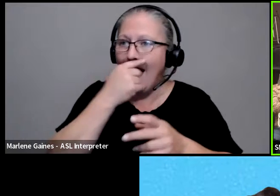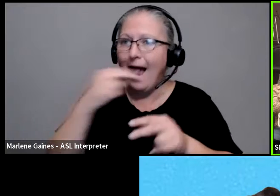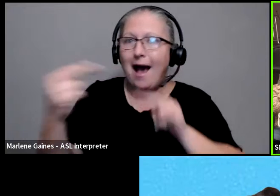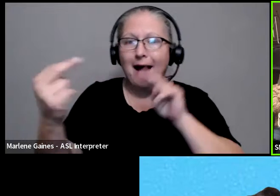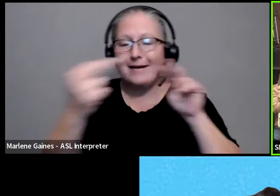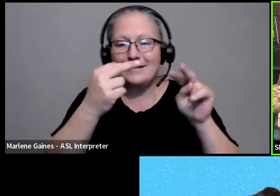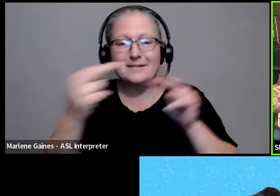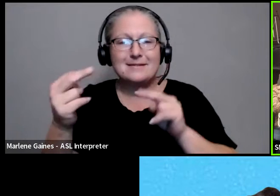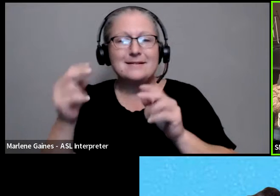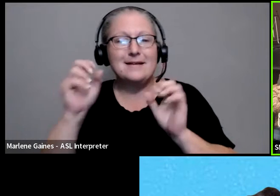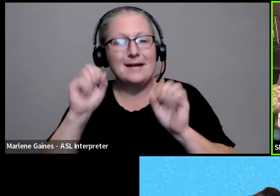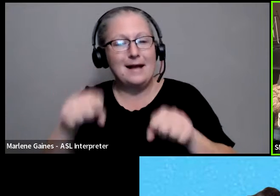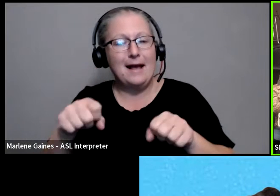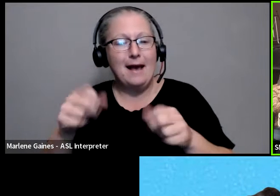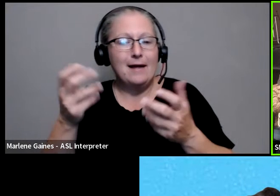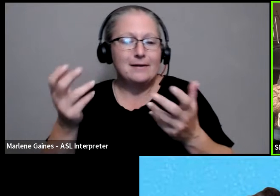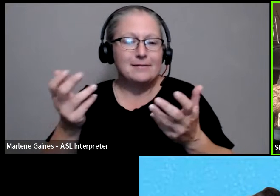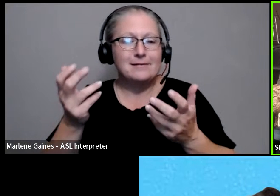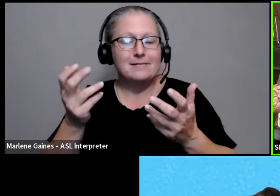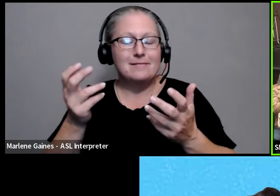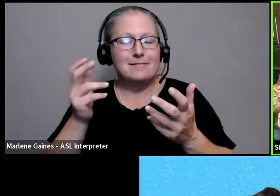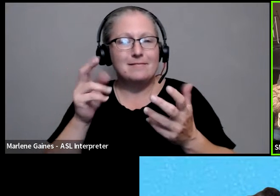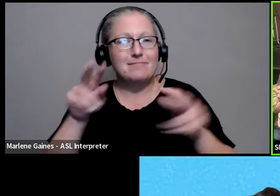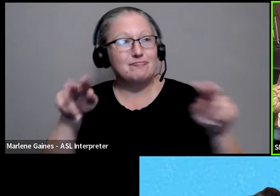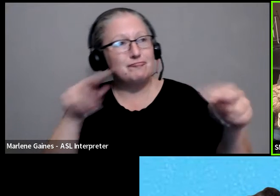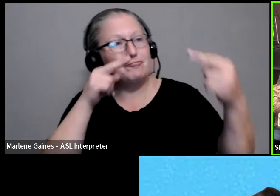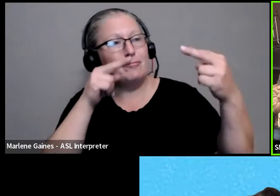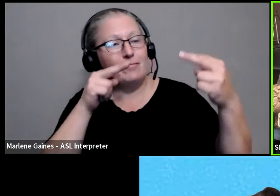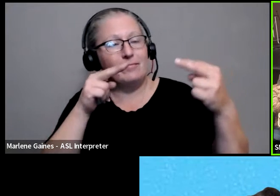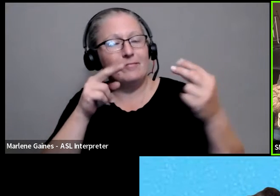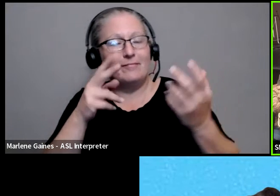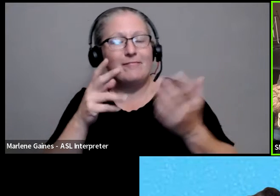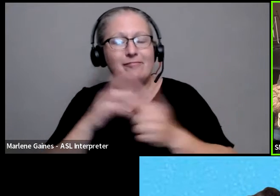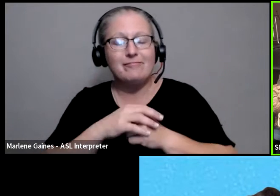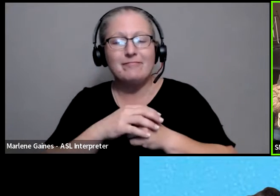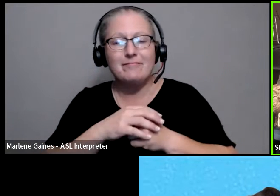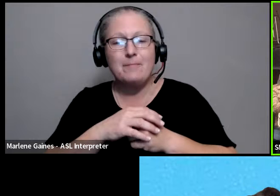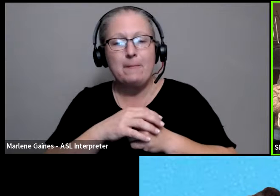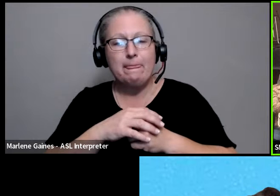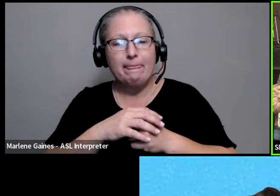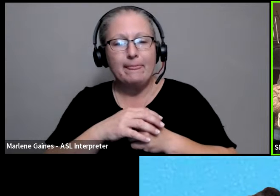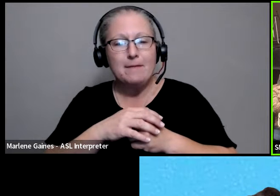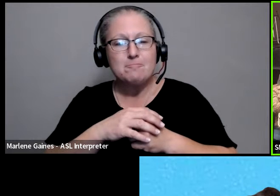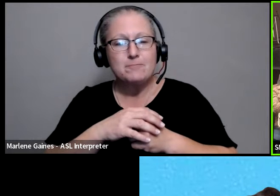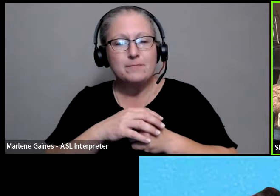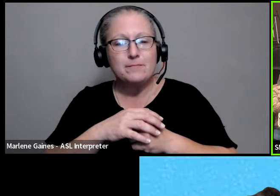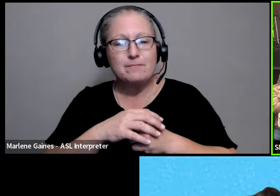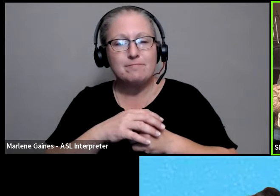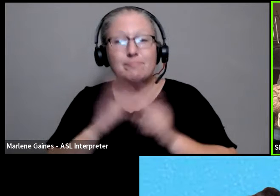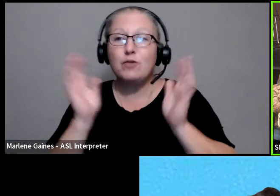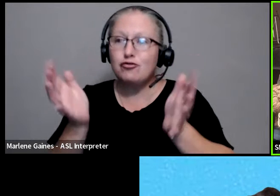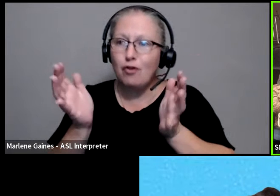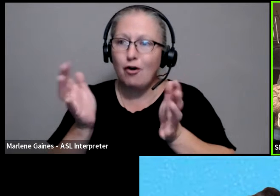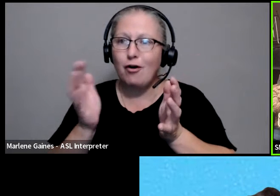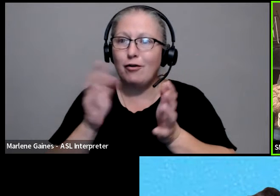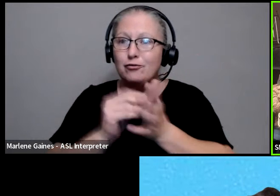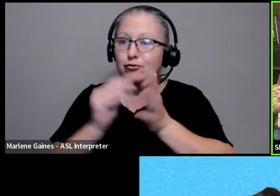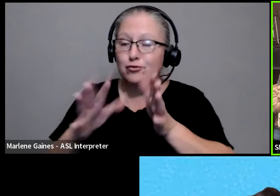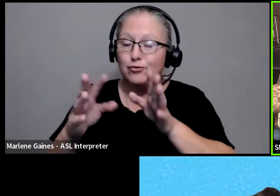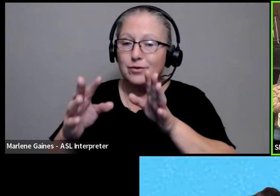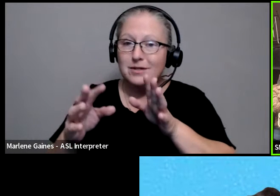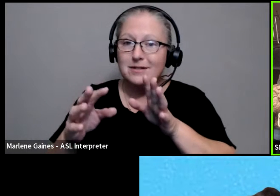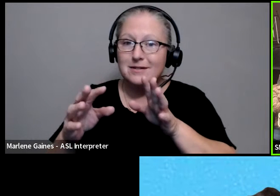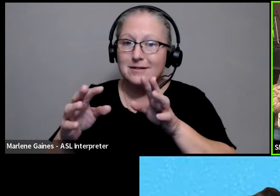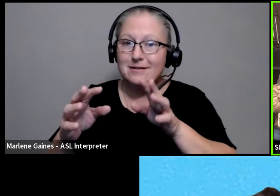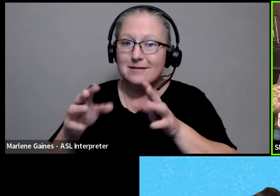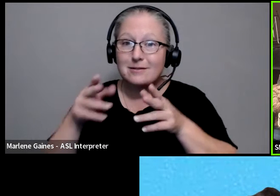know, be able to, you know, make eye contact and, you know, talk to students.